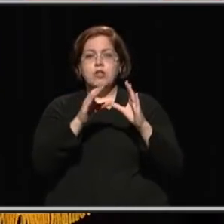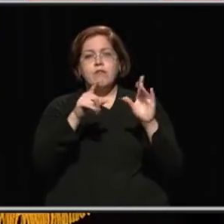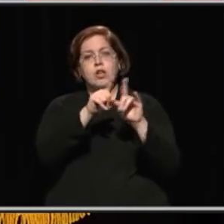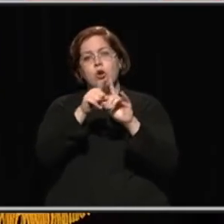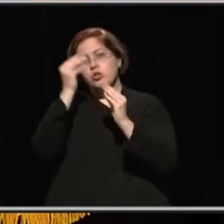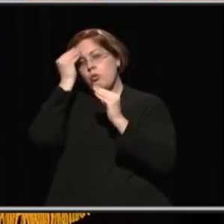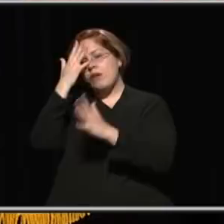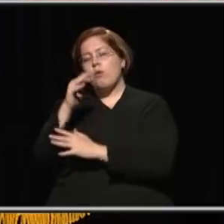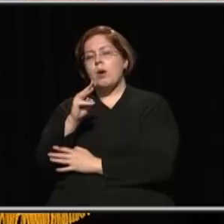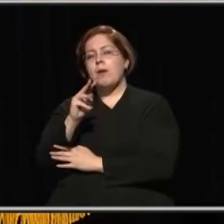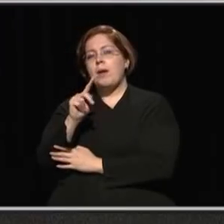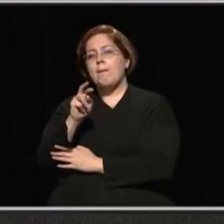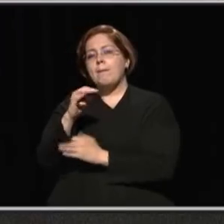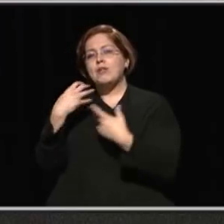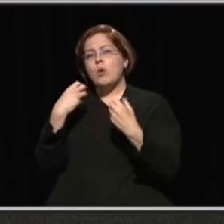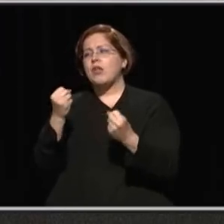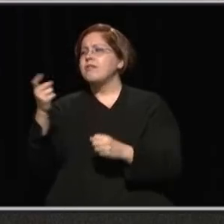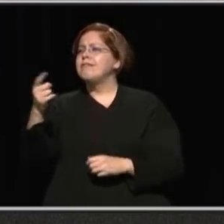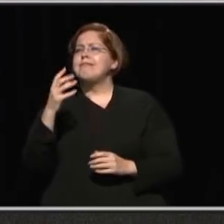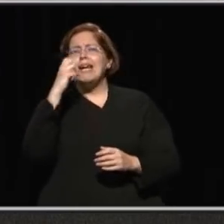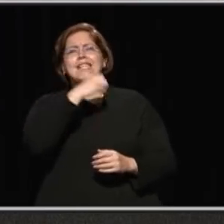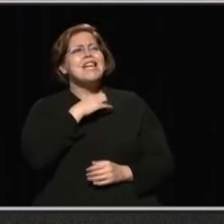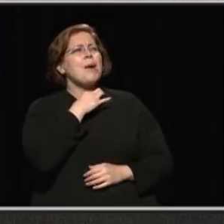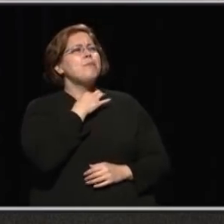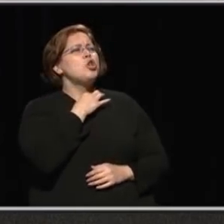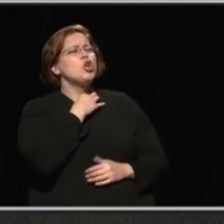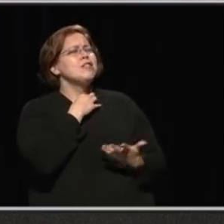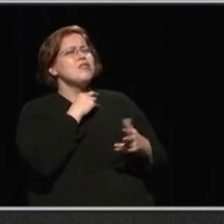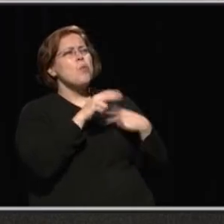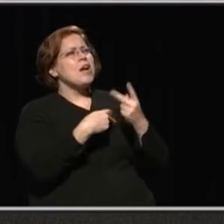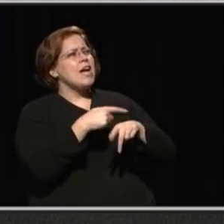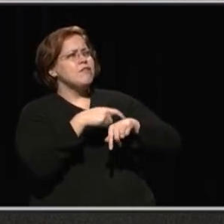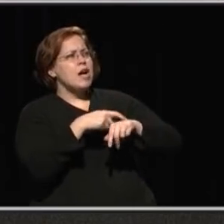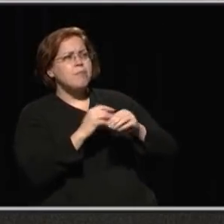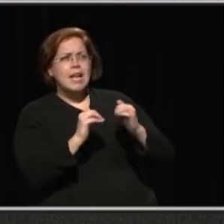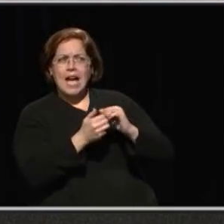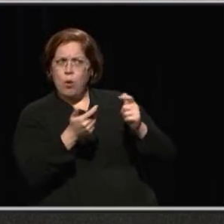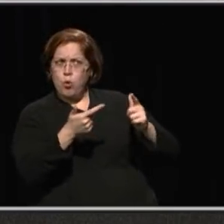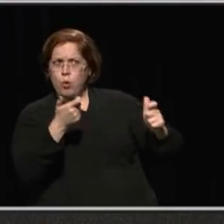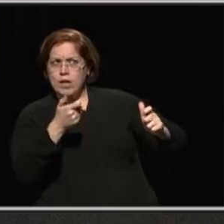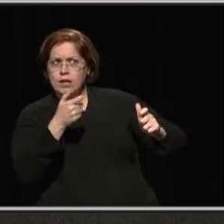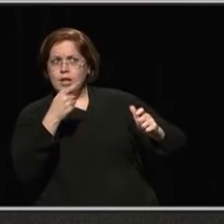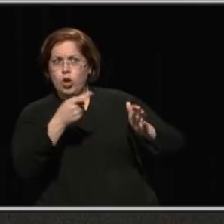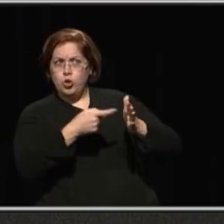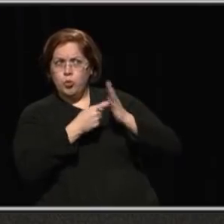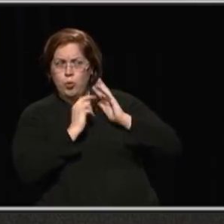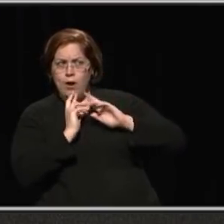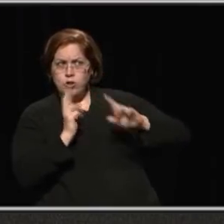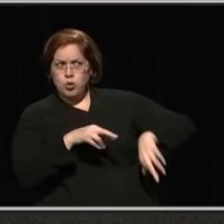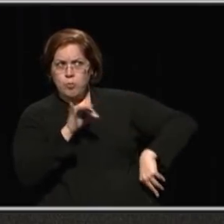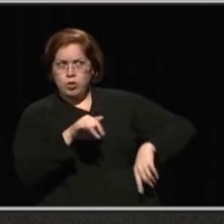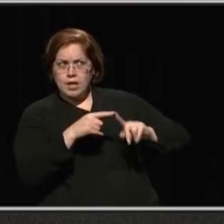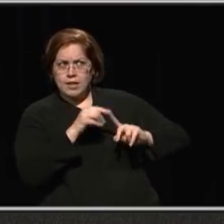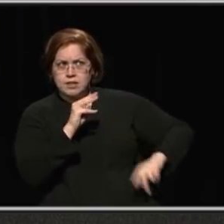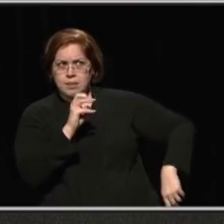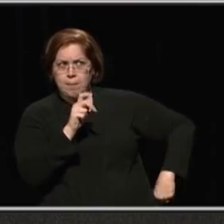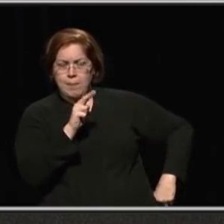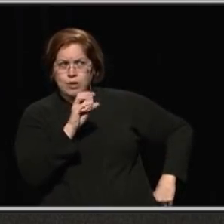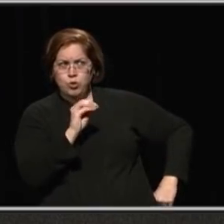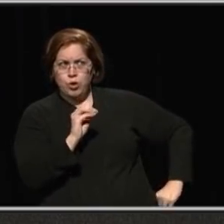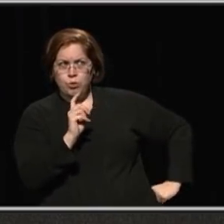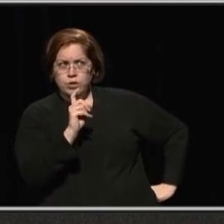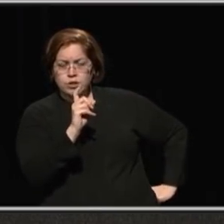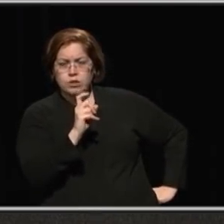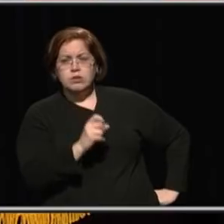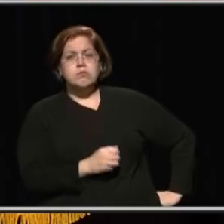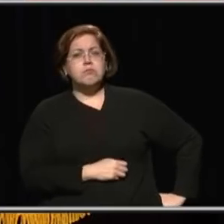and Department of Health Services. I guess I'm wondering what the turnaround time is like. How quickly are you obligated to report that to Metro Health?